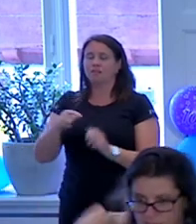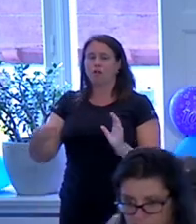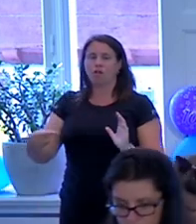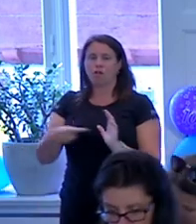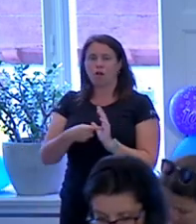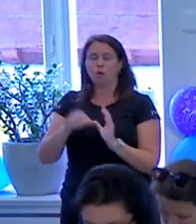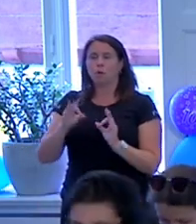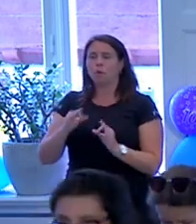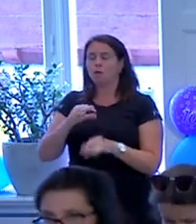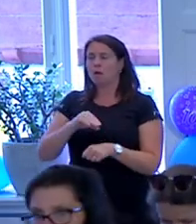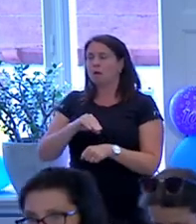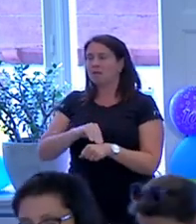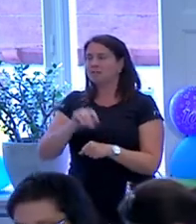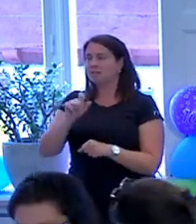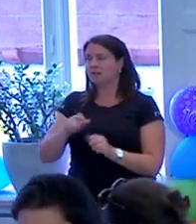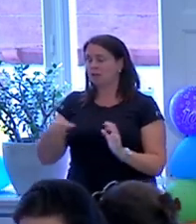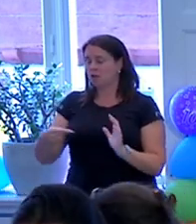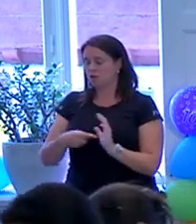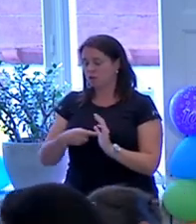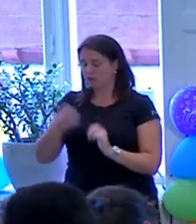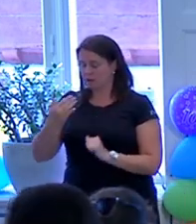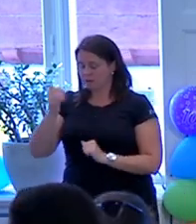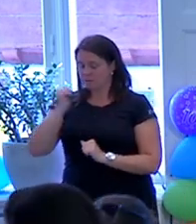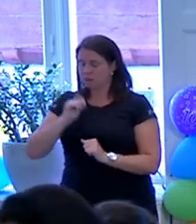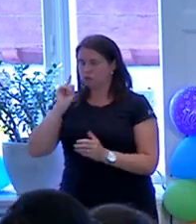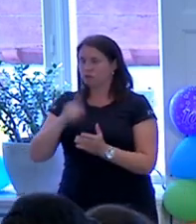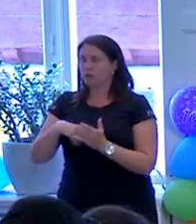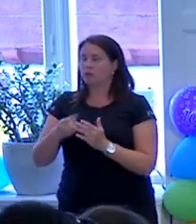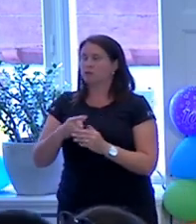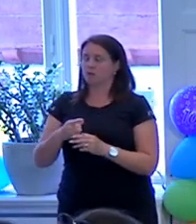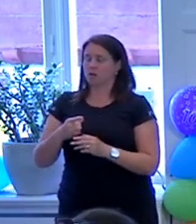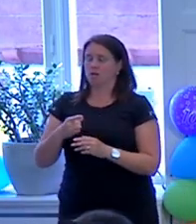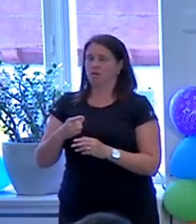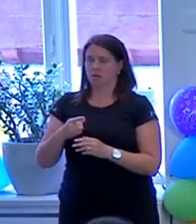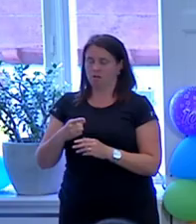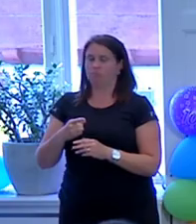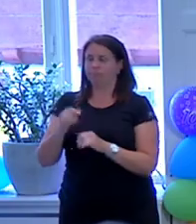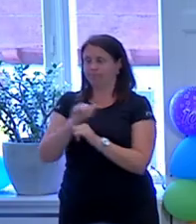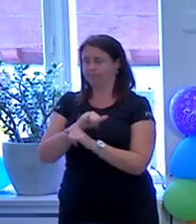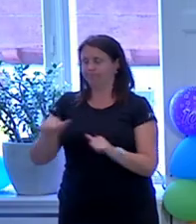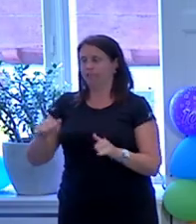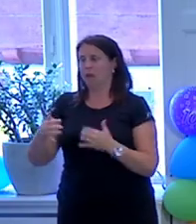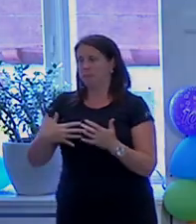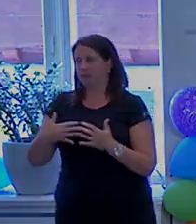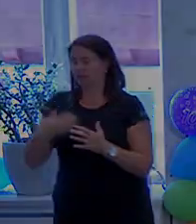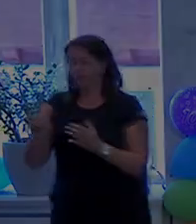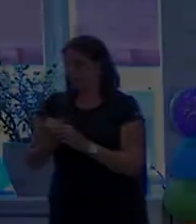data can be used to do more preventive care. Thank you very much.